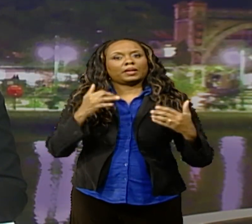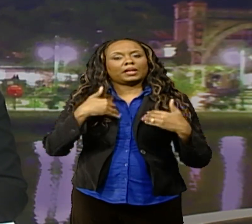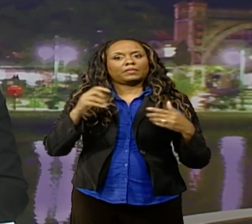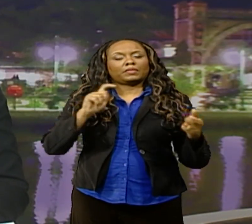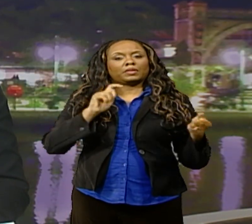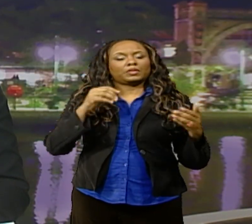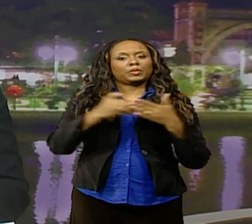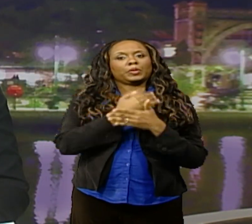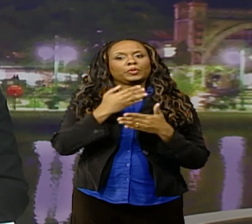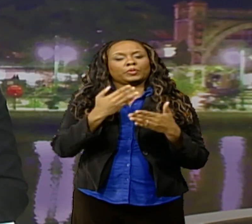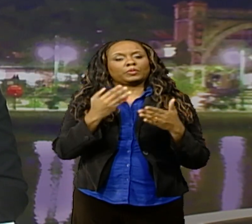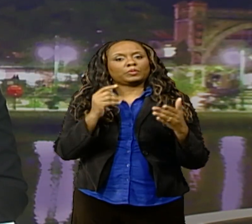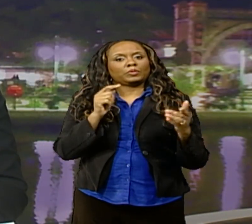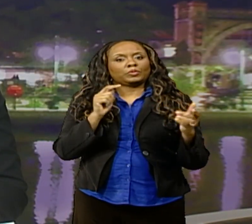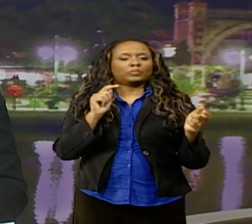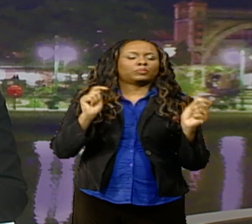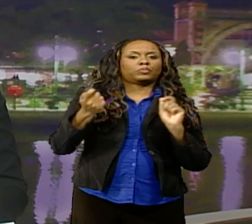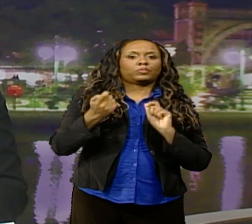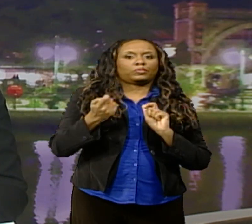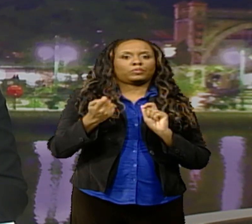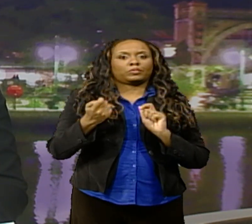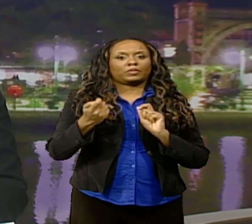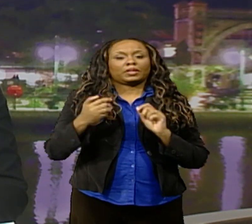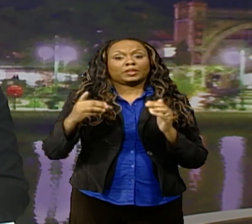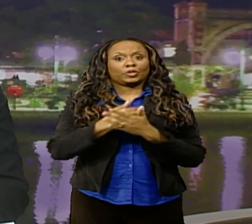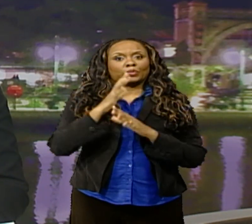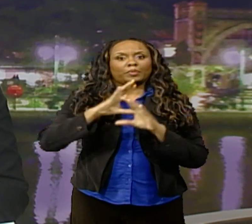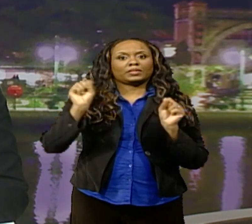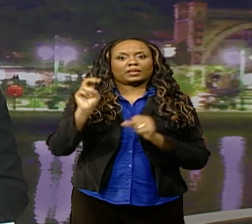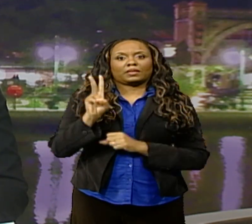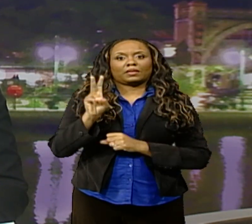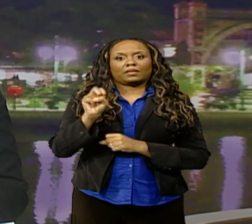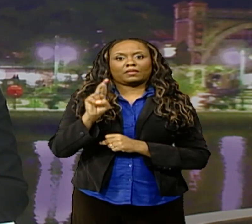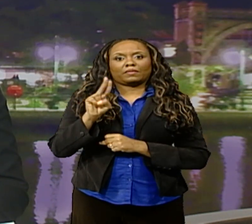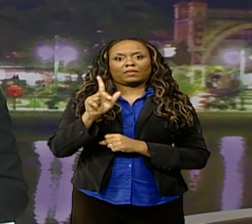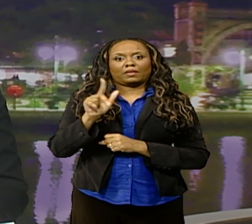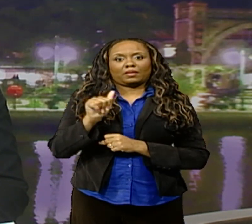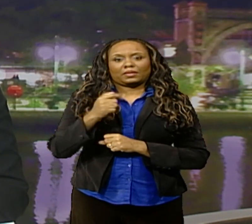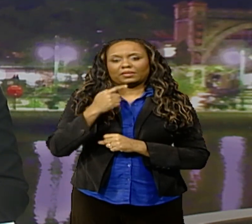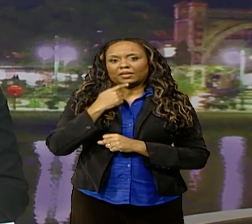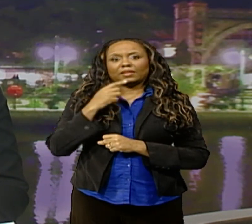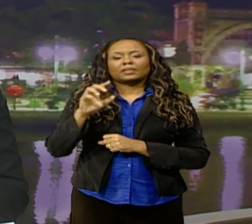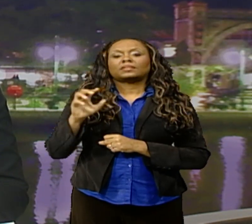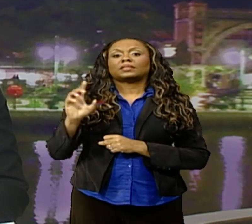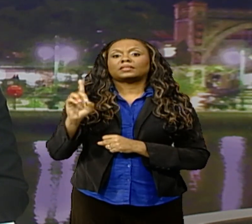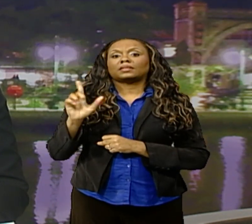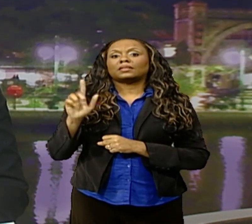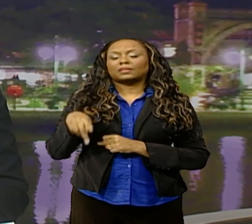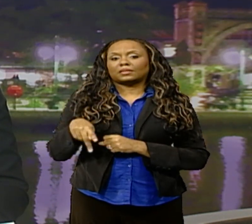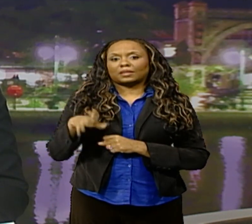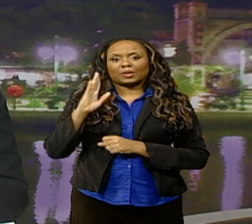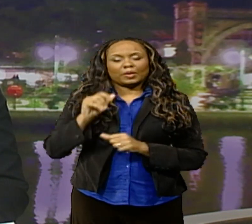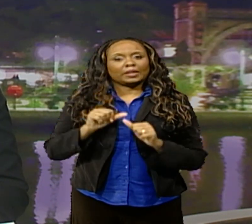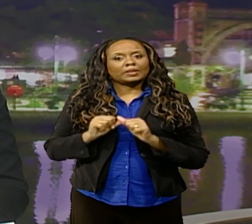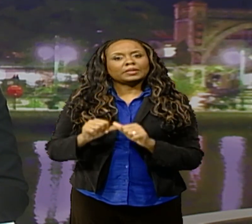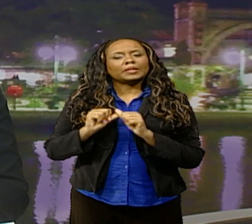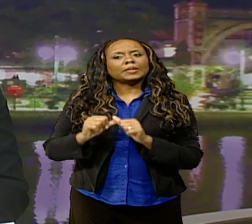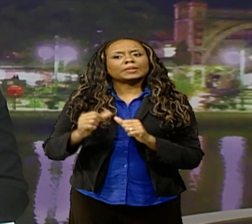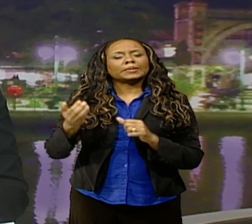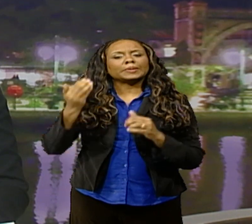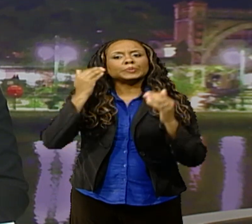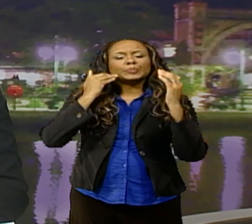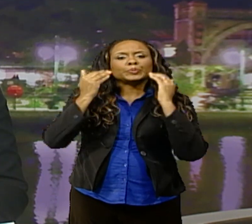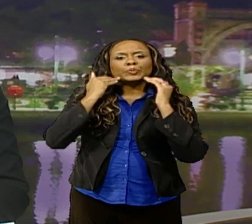its image, and its new president, Verla de Pisa, says the DLP will remain relevant. Her comments come in the wake of a